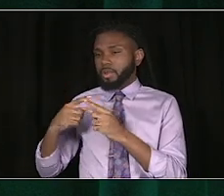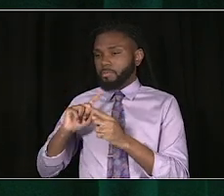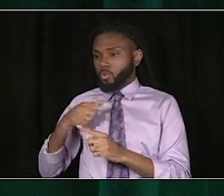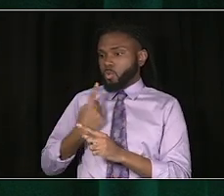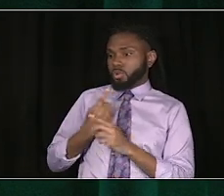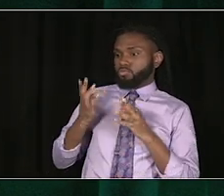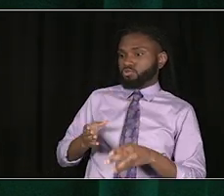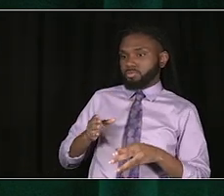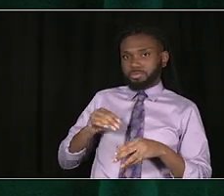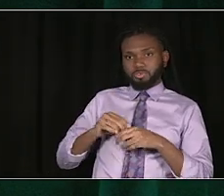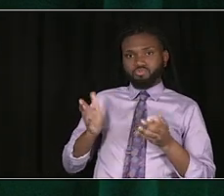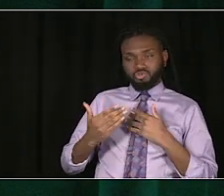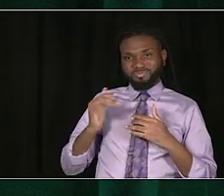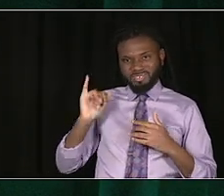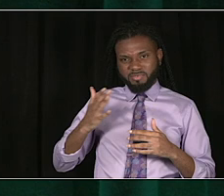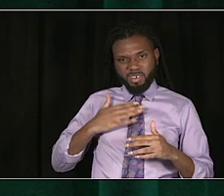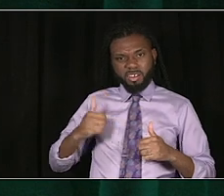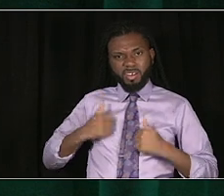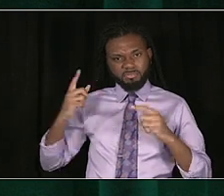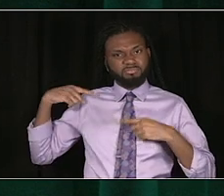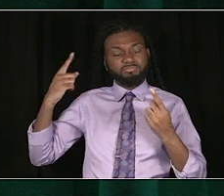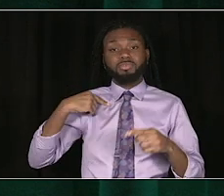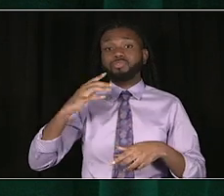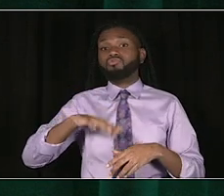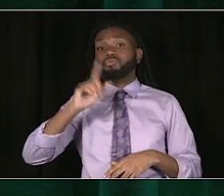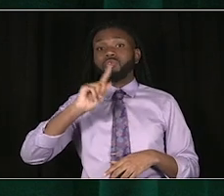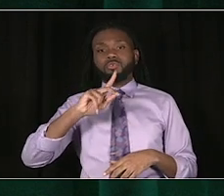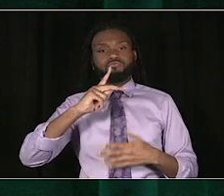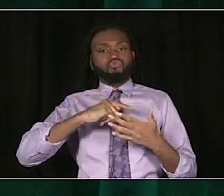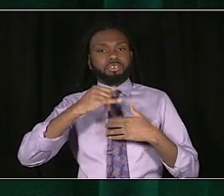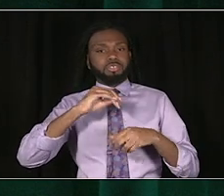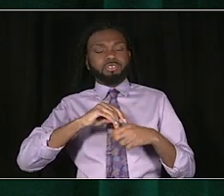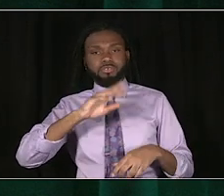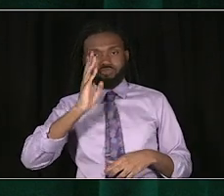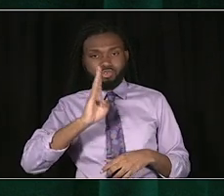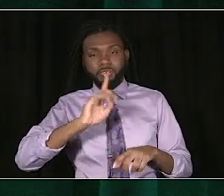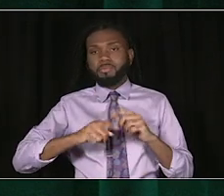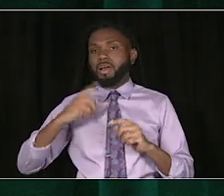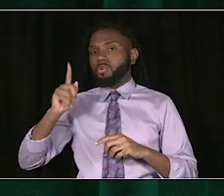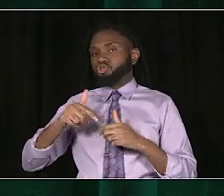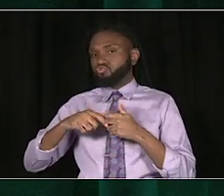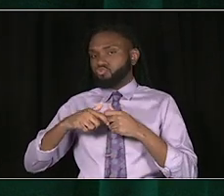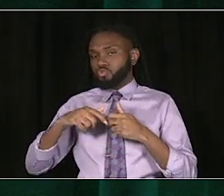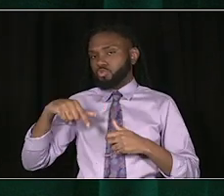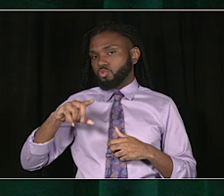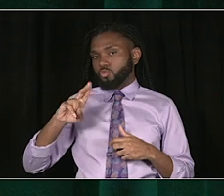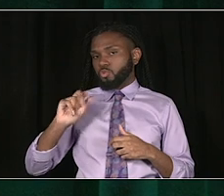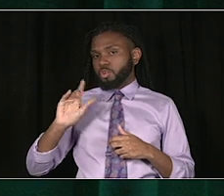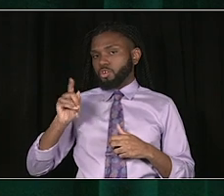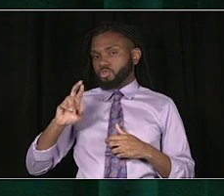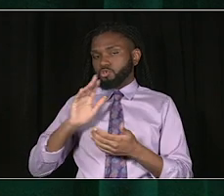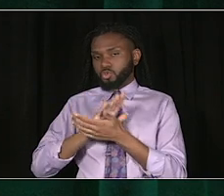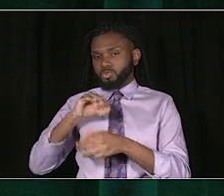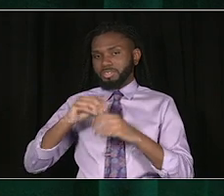that's been my life. I grew up in the projects in Brooklyn, but I went to a Quaker school in downtown Brooklyn.